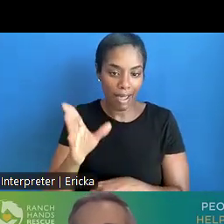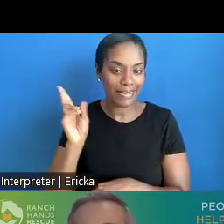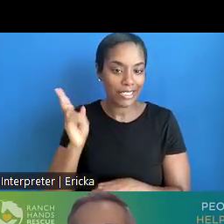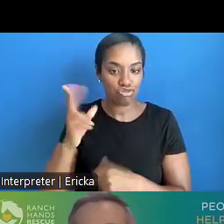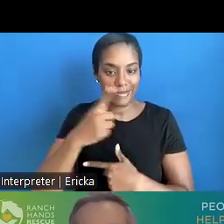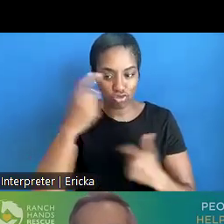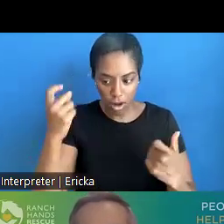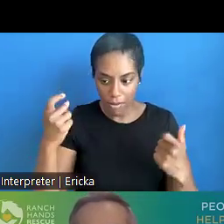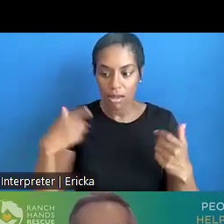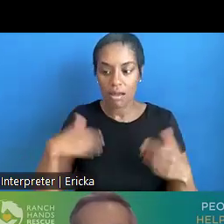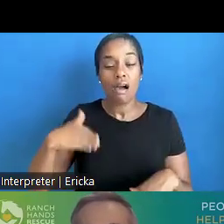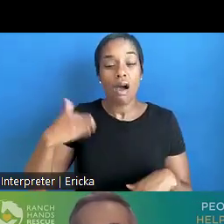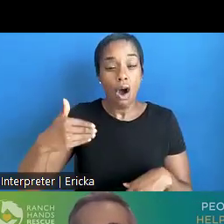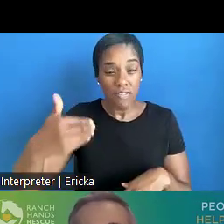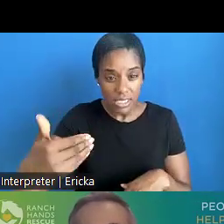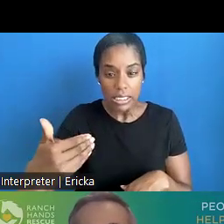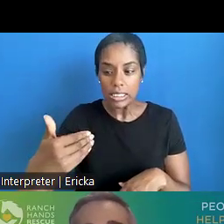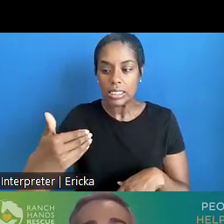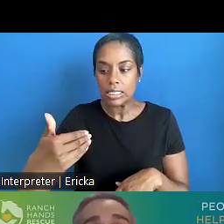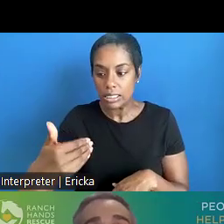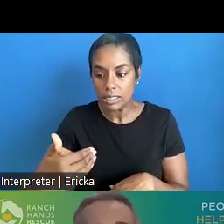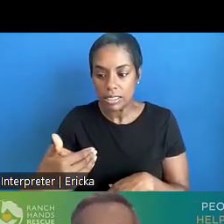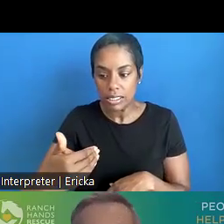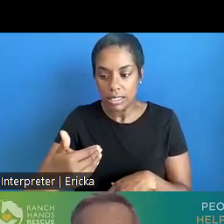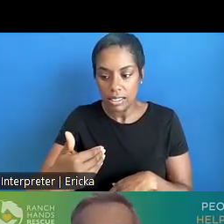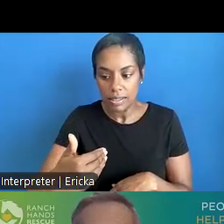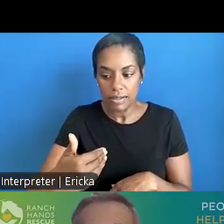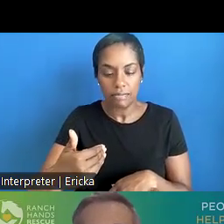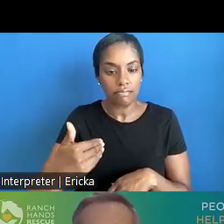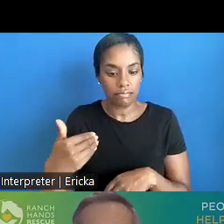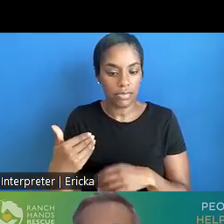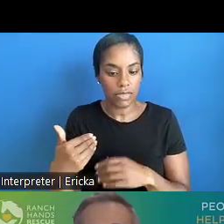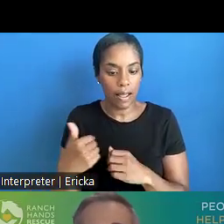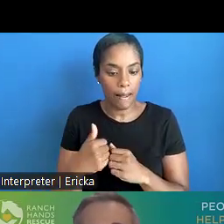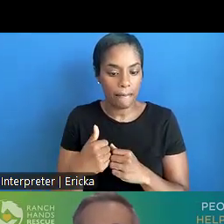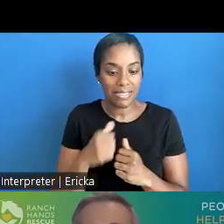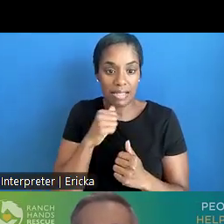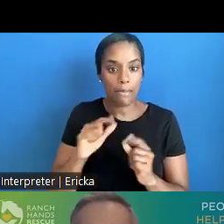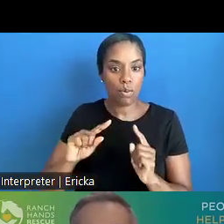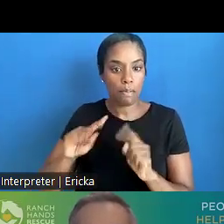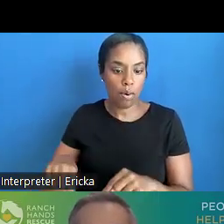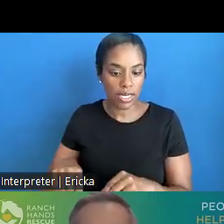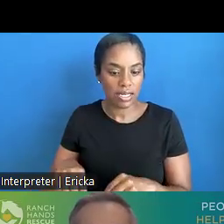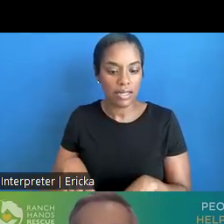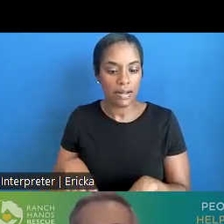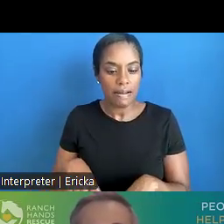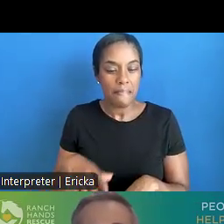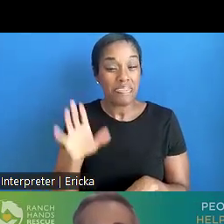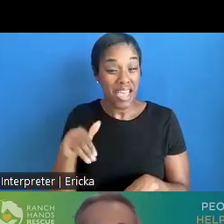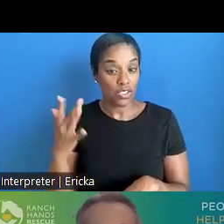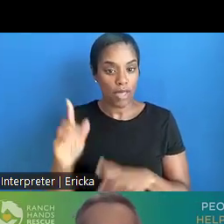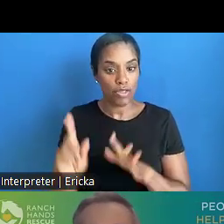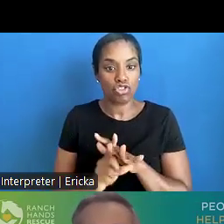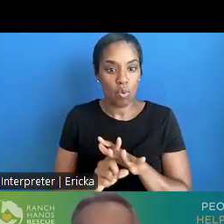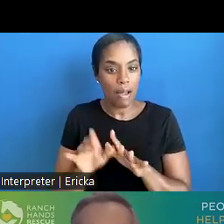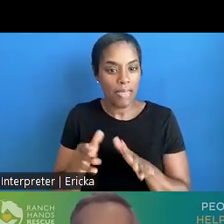And many times it's just not been, it's gone unreported. Okay. And that's part of why they're showing up in the ways that they are. And one of the